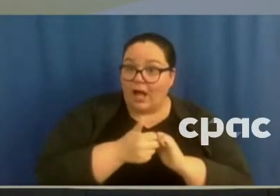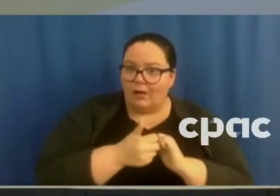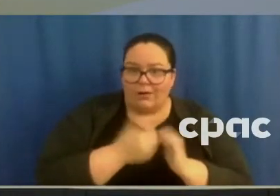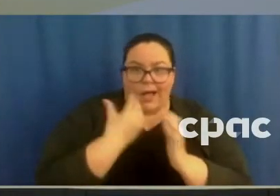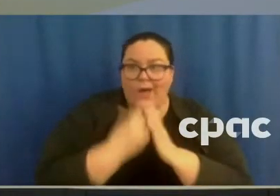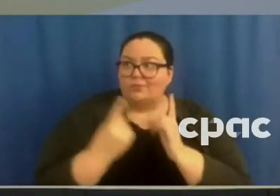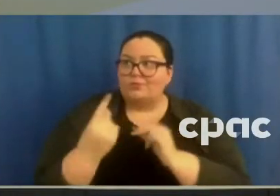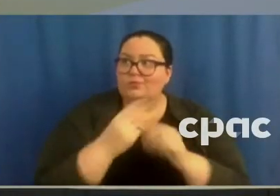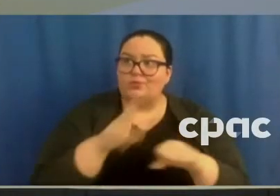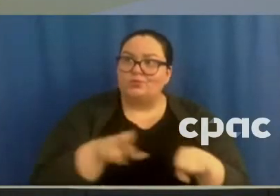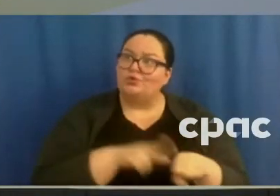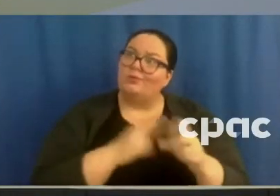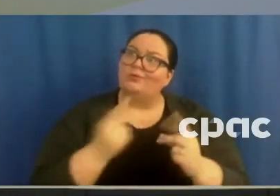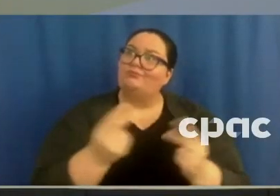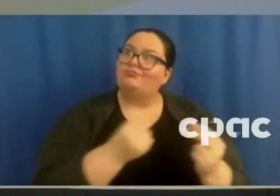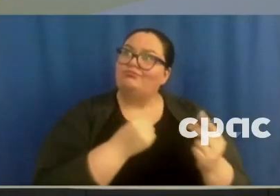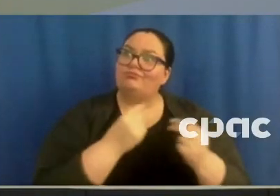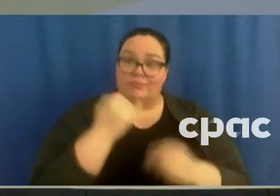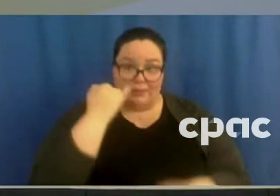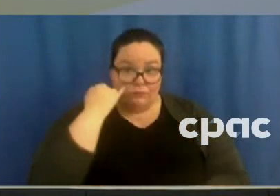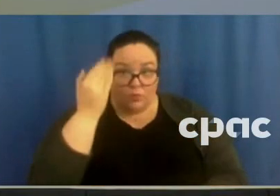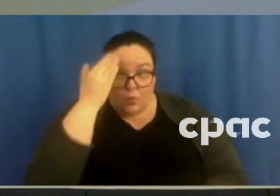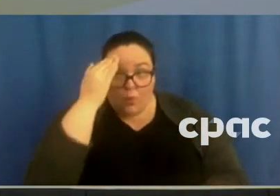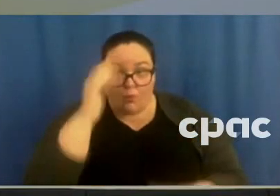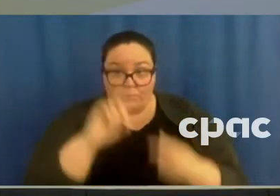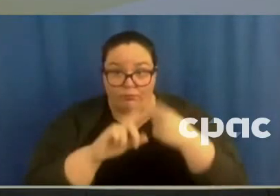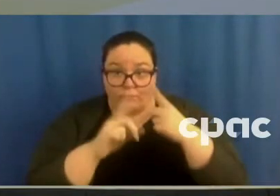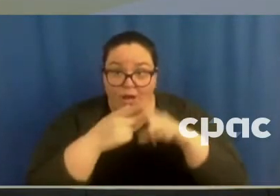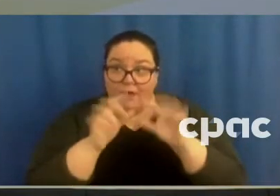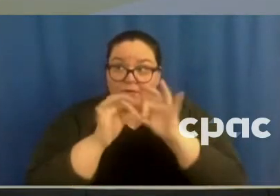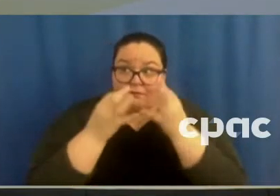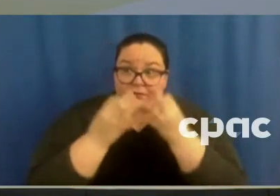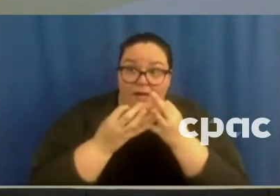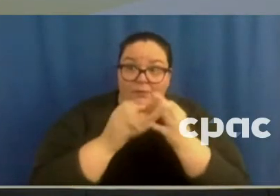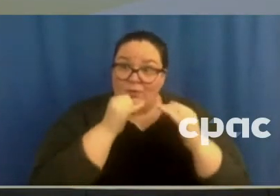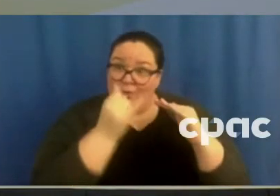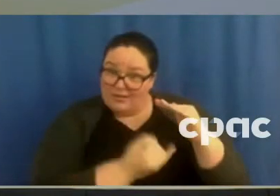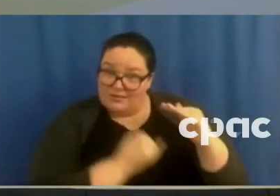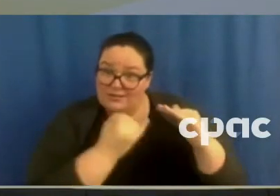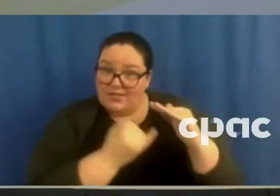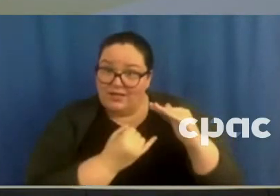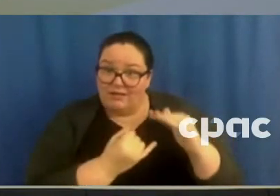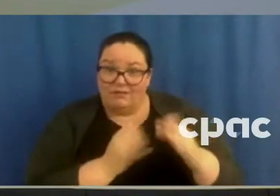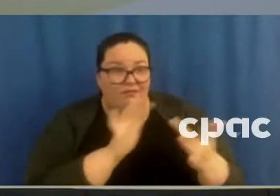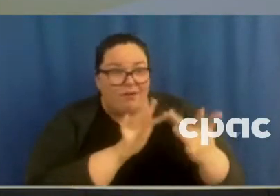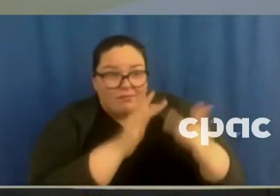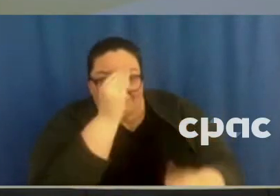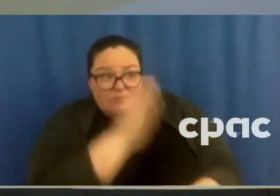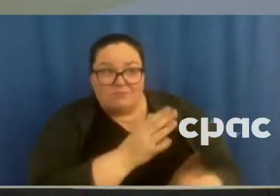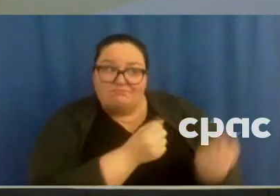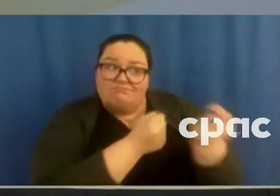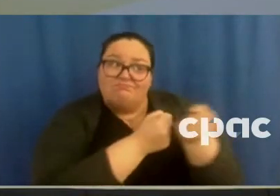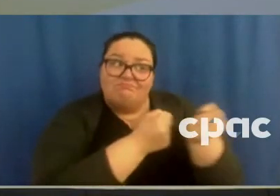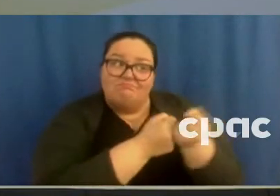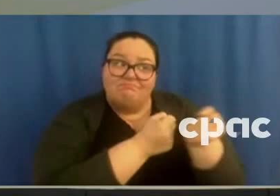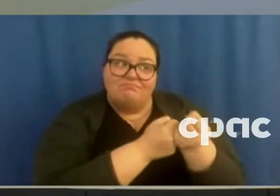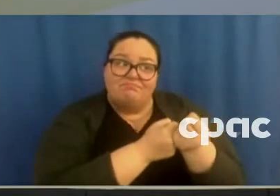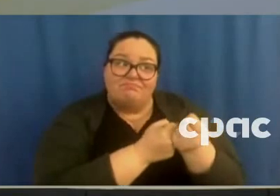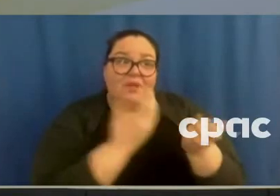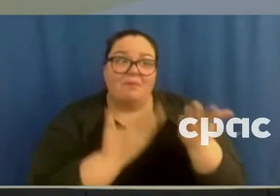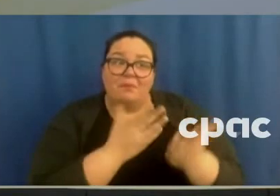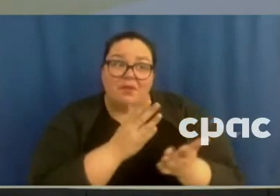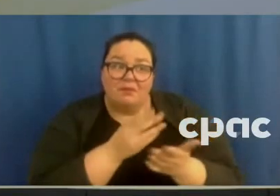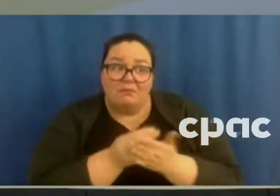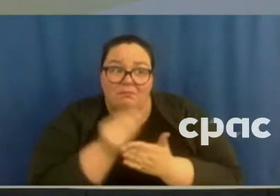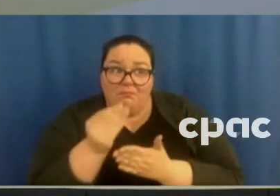If you know someone in self-isolation, please reach out to them virtually to offer your support. If you drop something off to